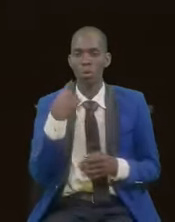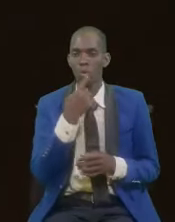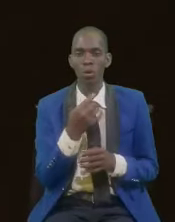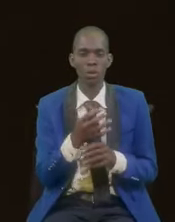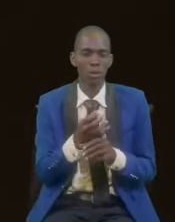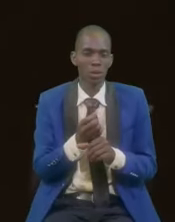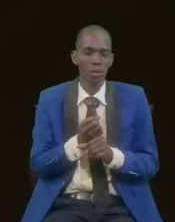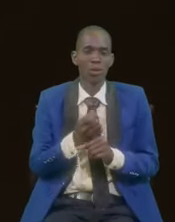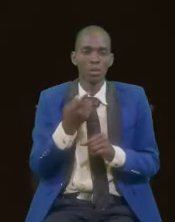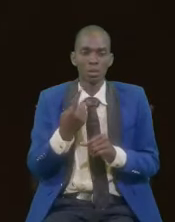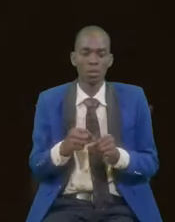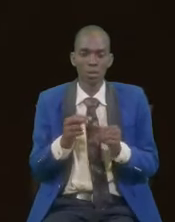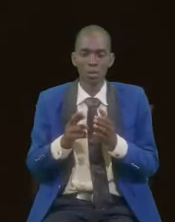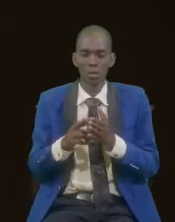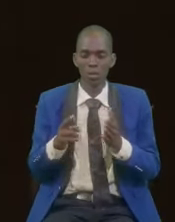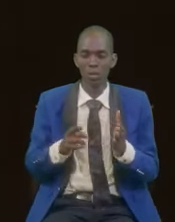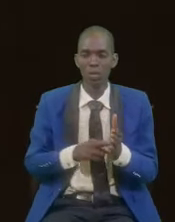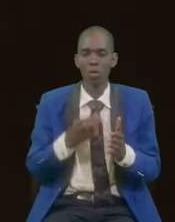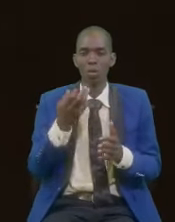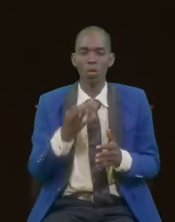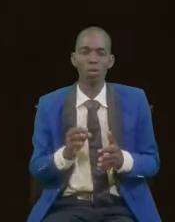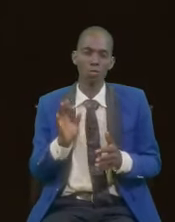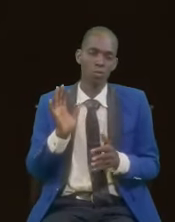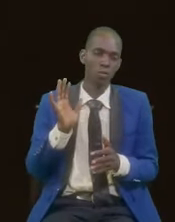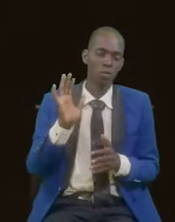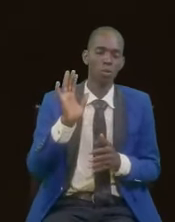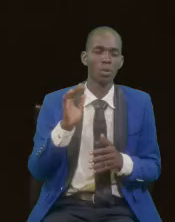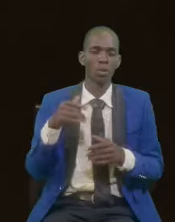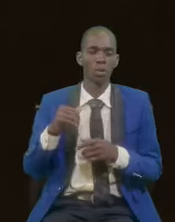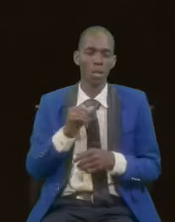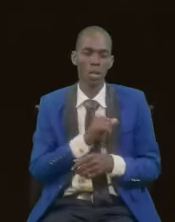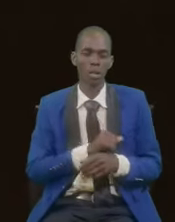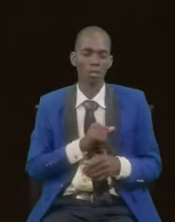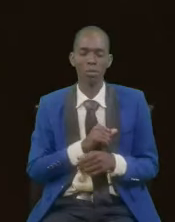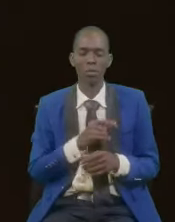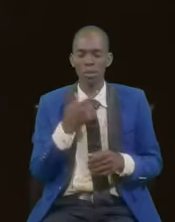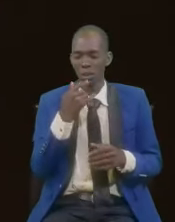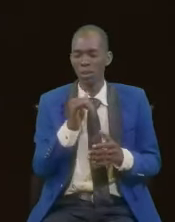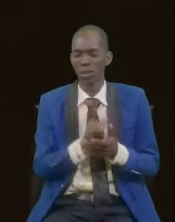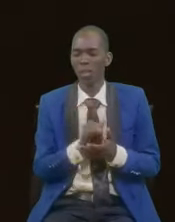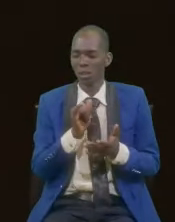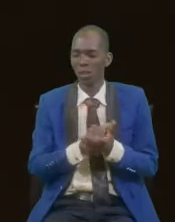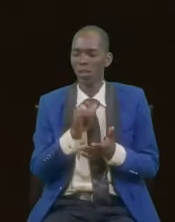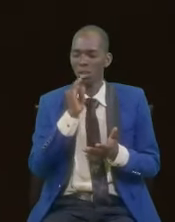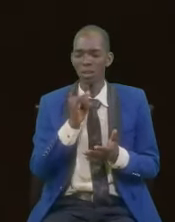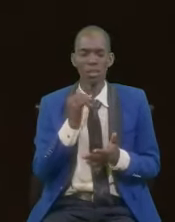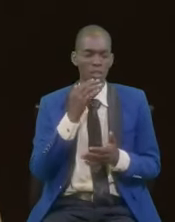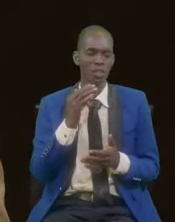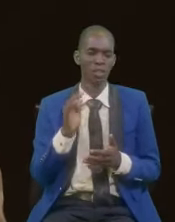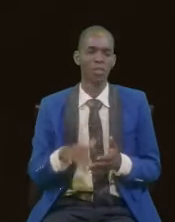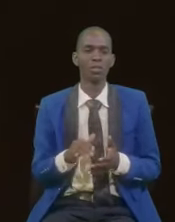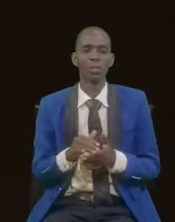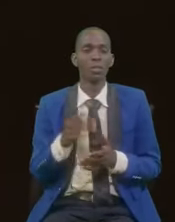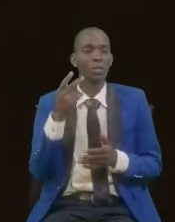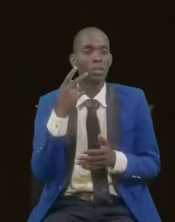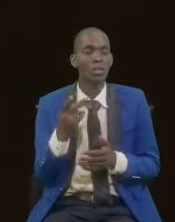the result of your action, they'll say, that's evil. Maybe you didn't judge it to be evil. The